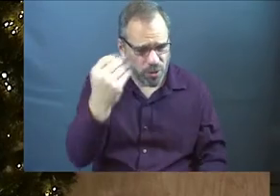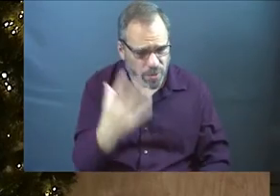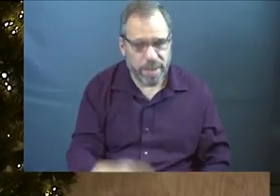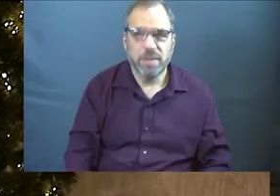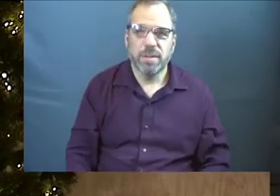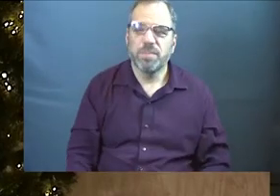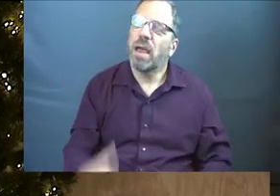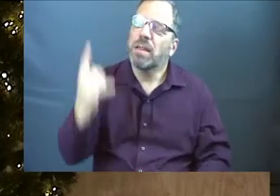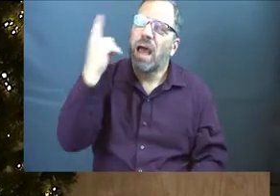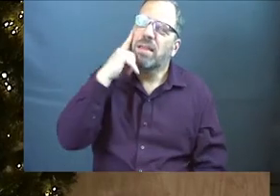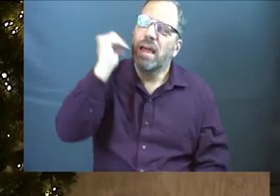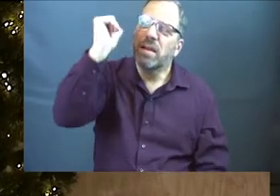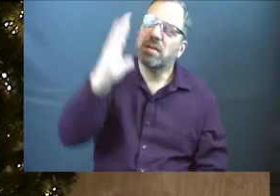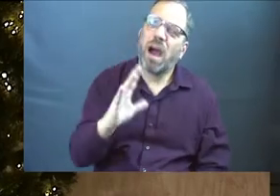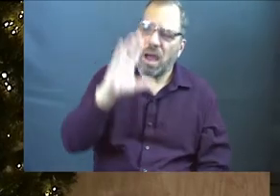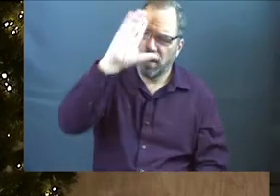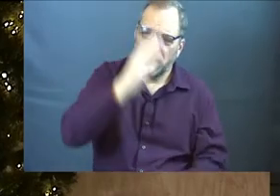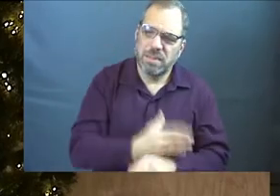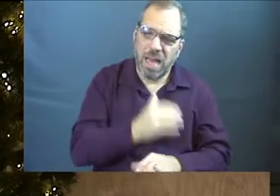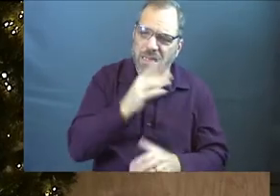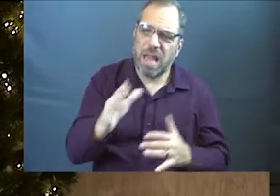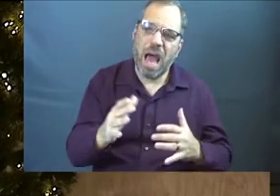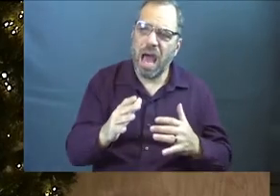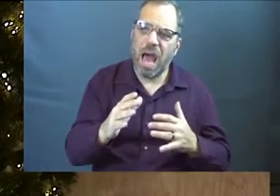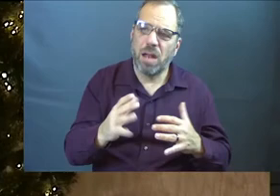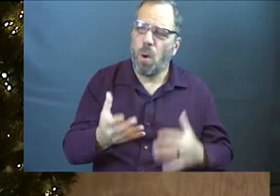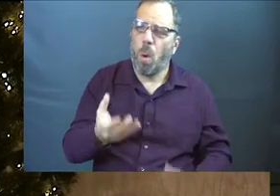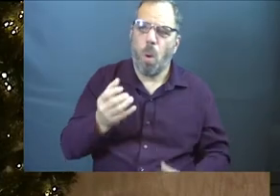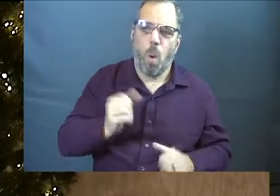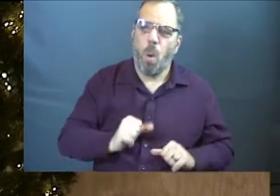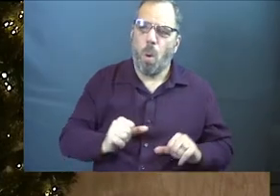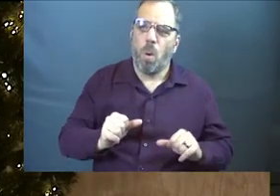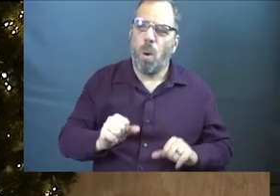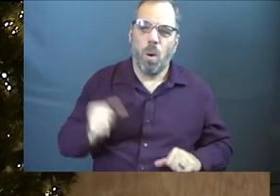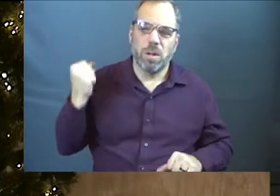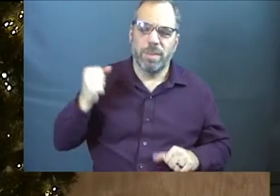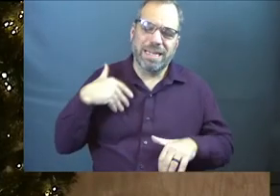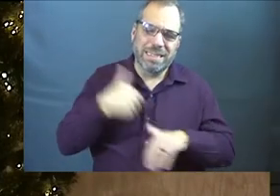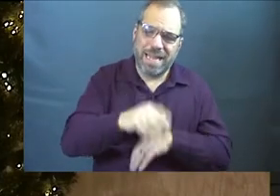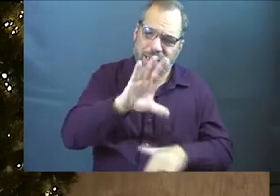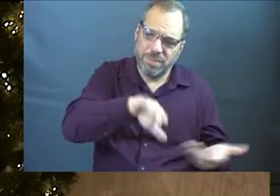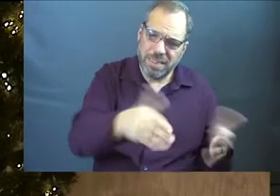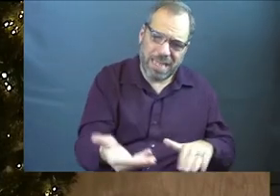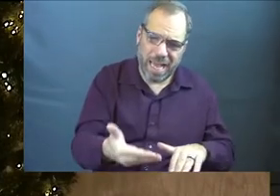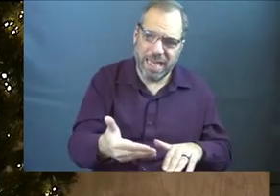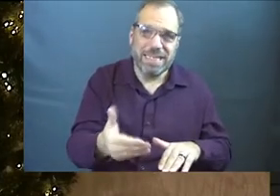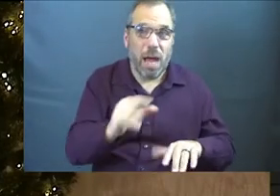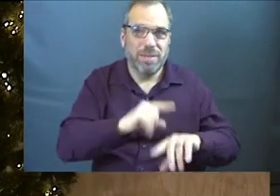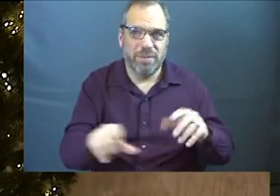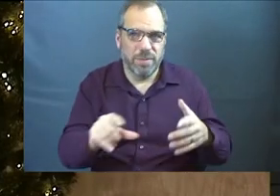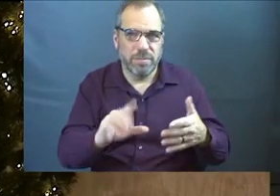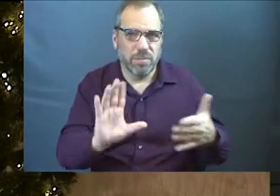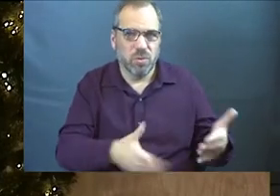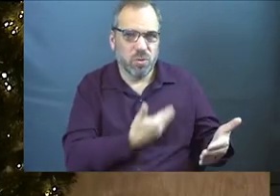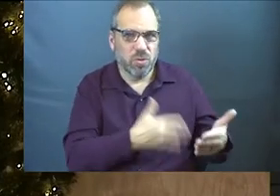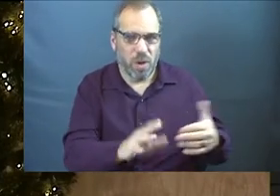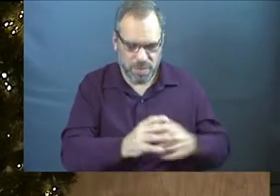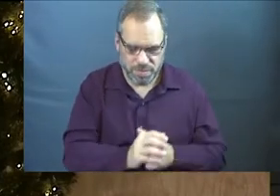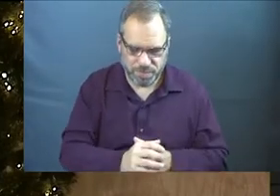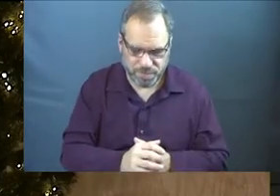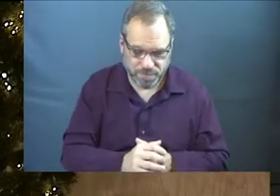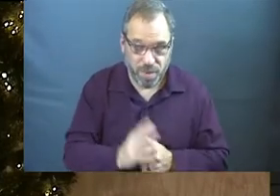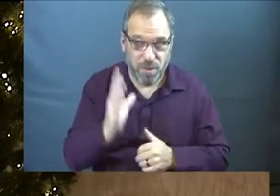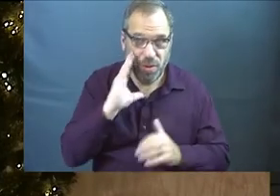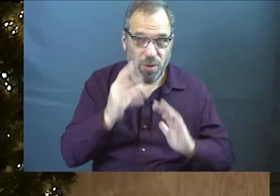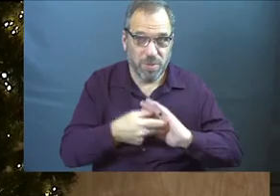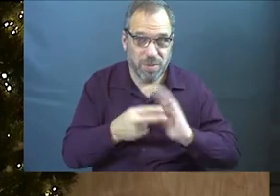And when I think that God, his son not sparing, sent him to die, I'm on a different hymn right now. Do